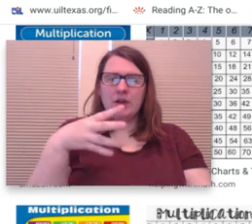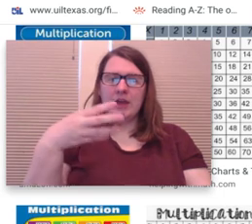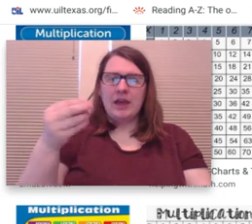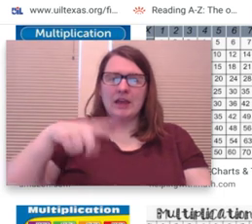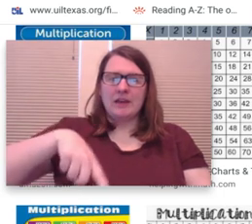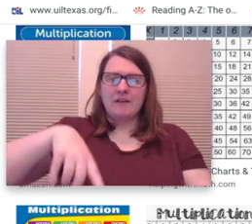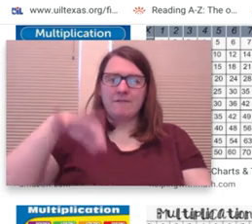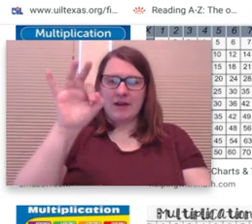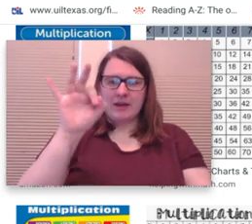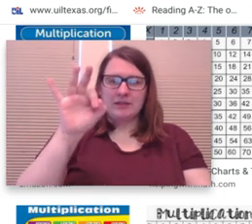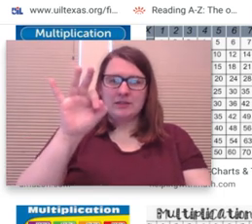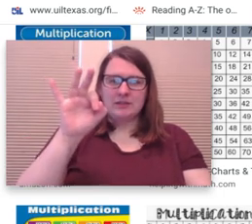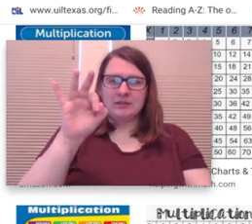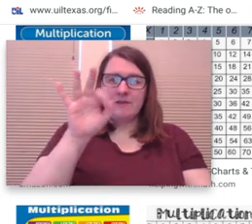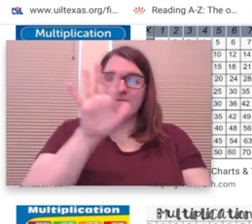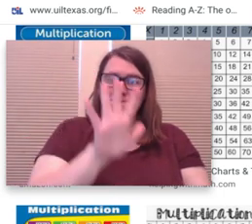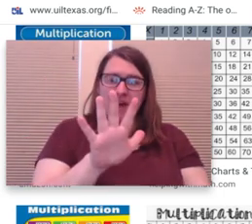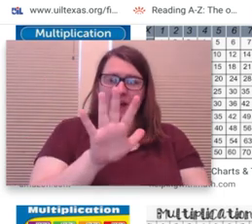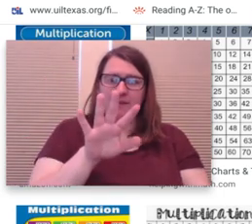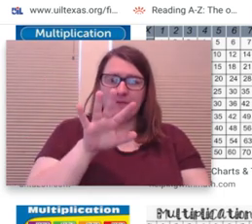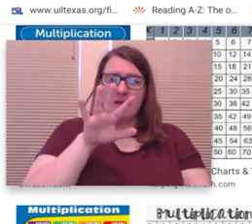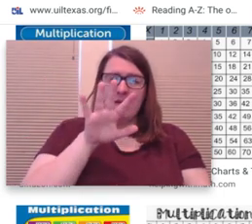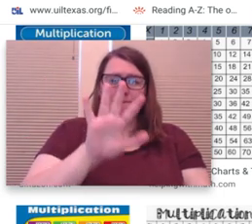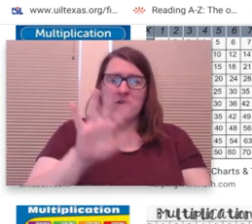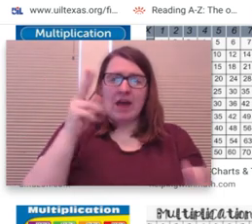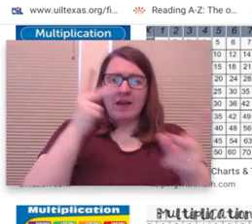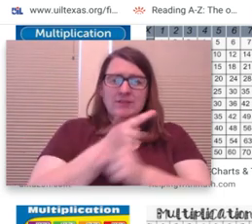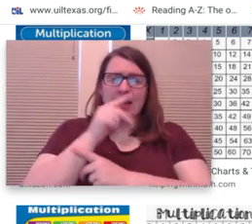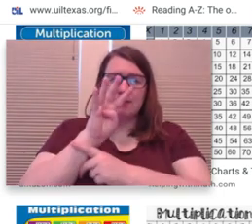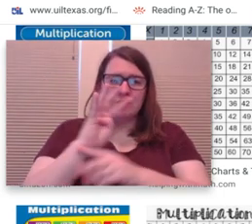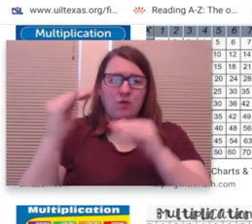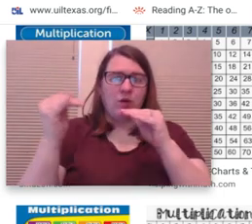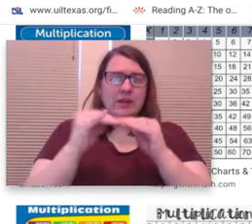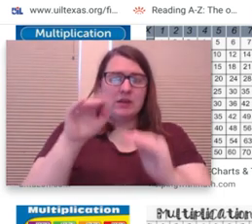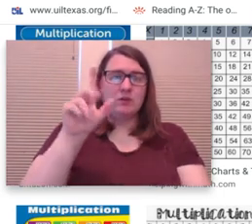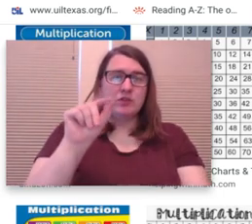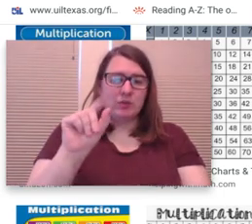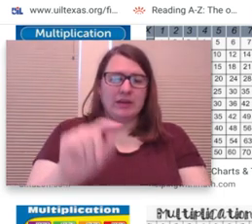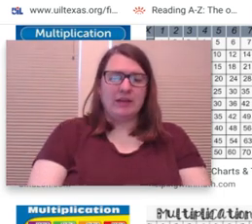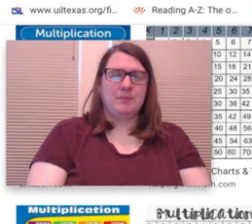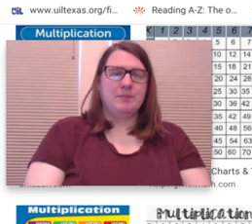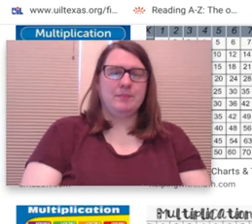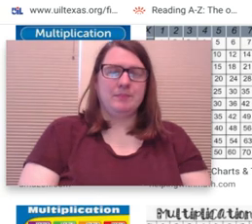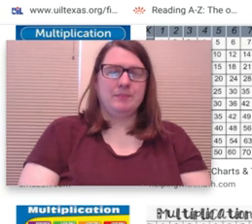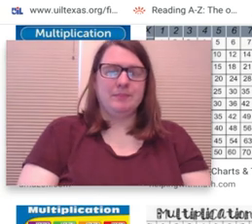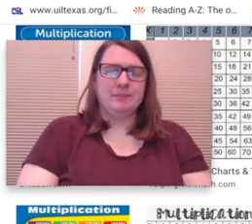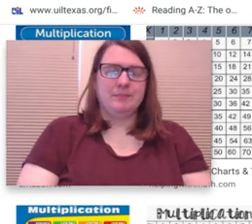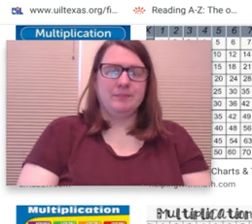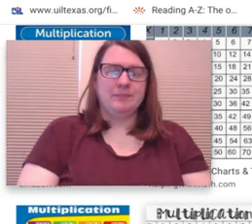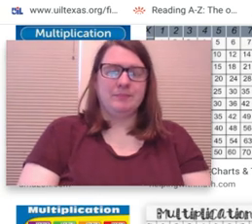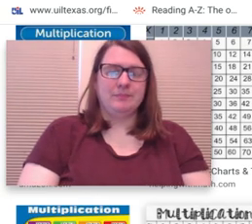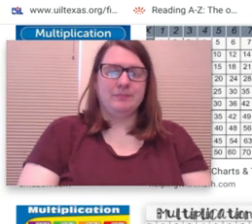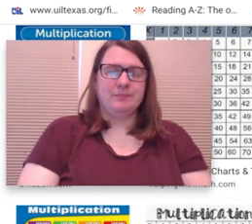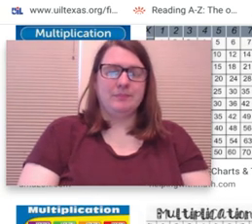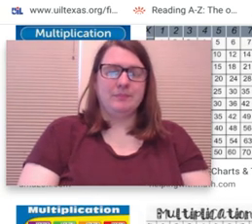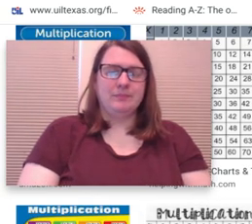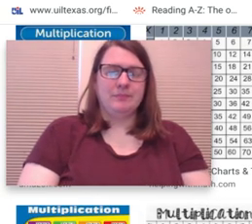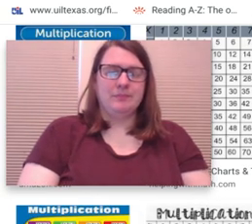over, and I find 5. 5 times 4 equals 20.